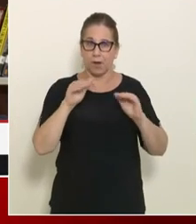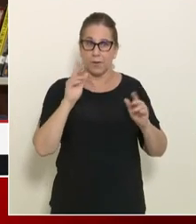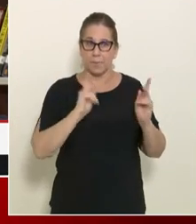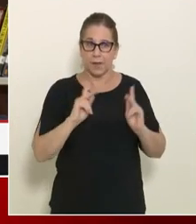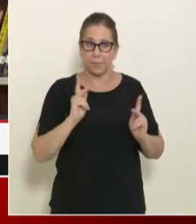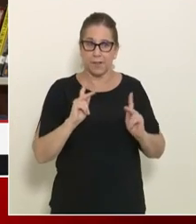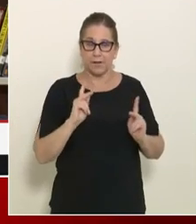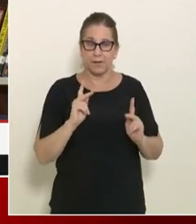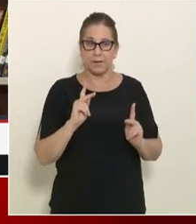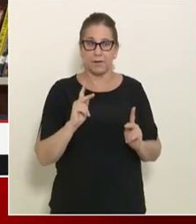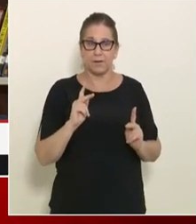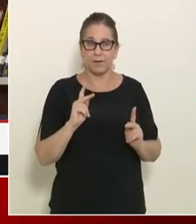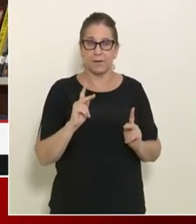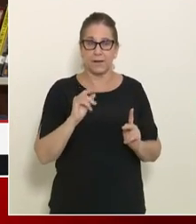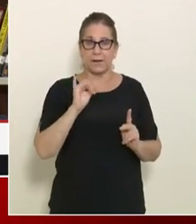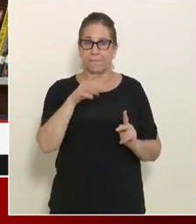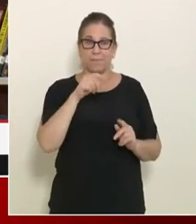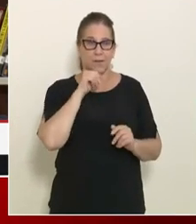that seated